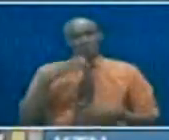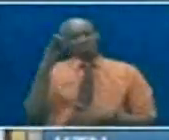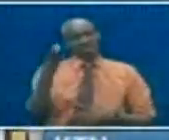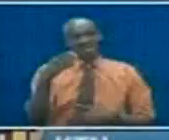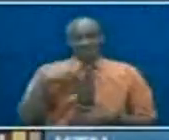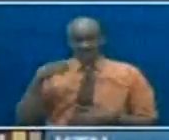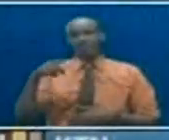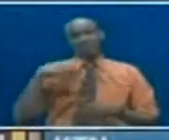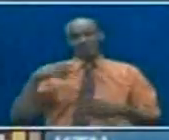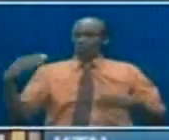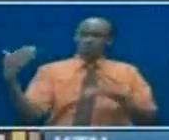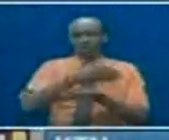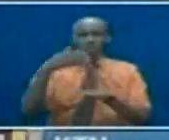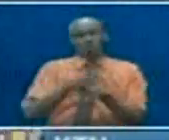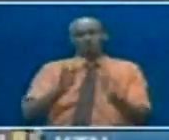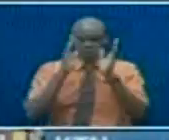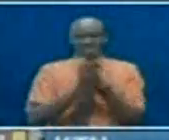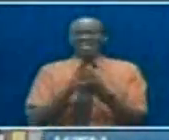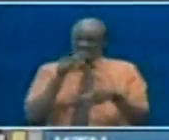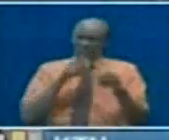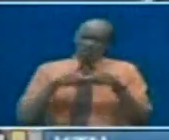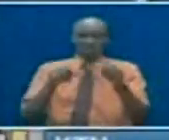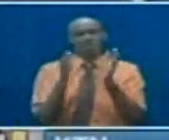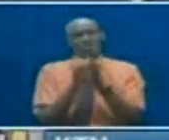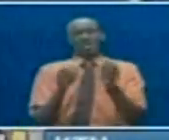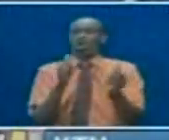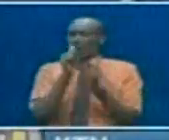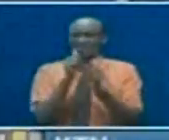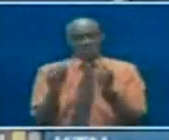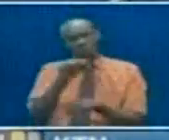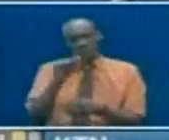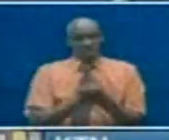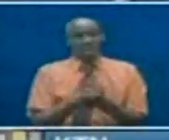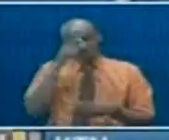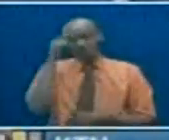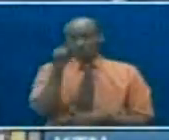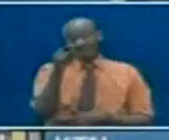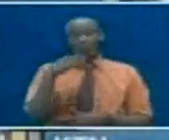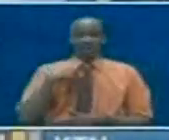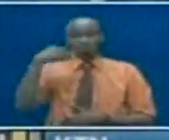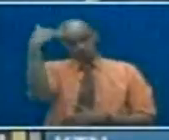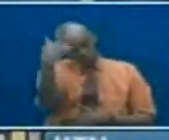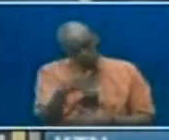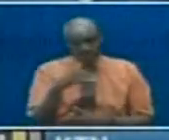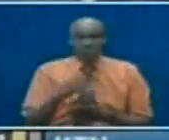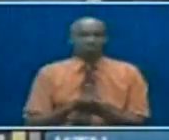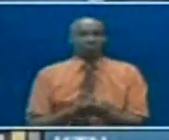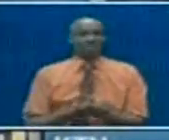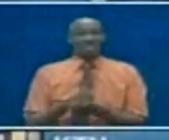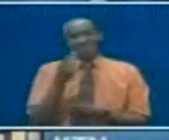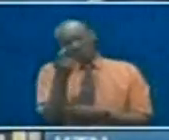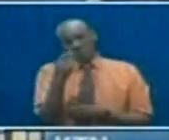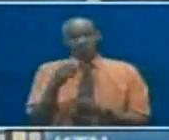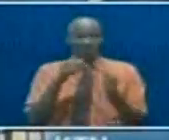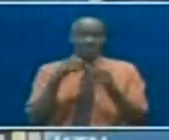just the locals coming on the road in the middle of the race. And because of that, we had to prematurely end the race. So a few